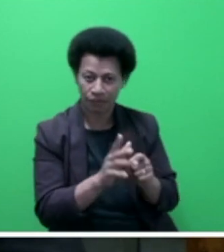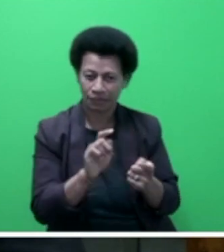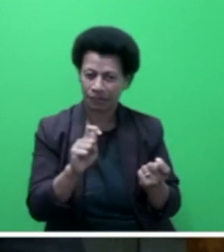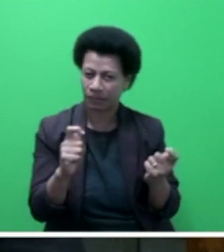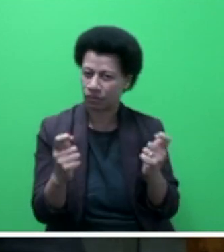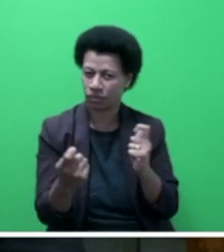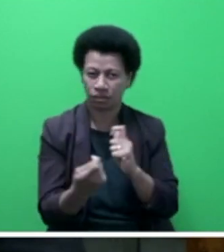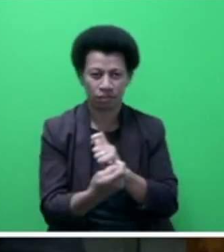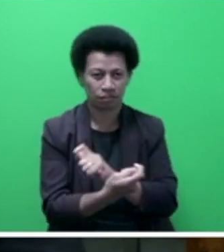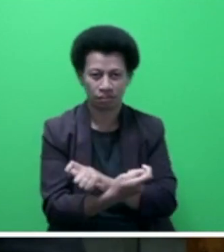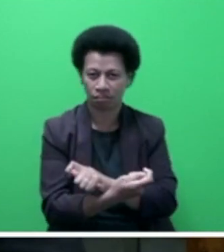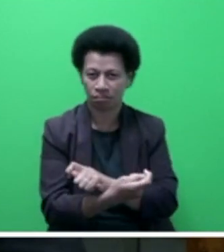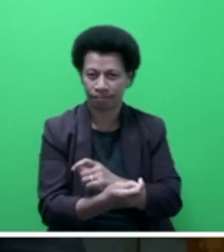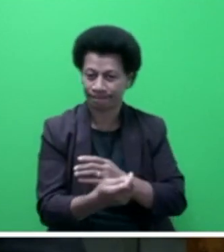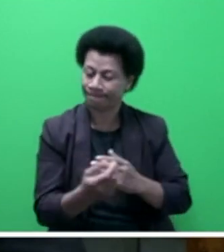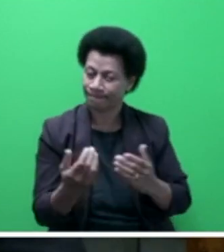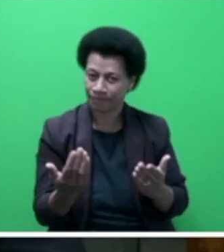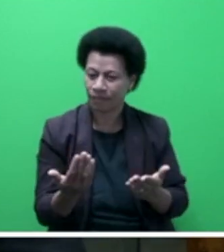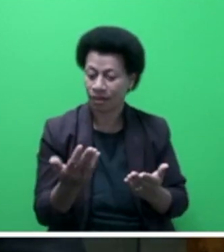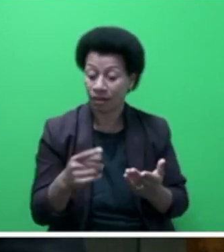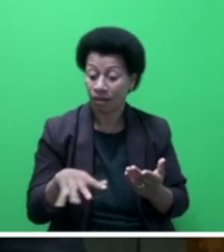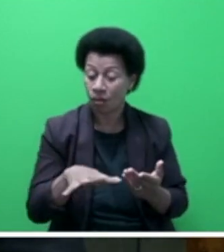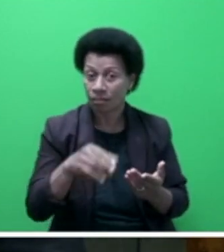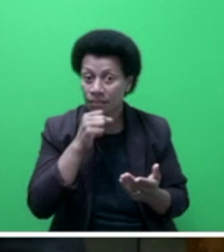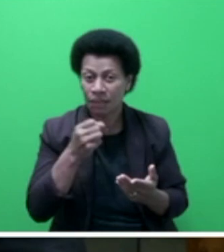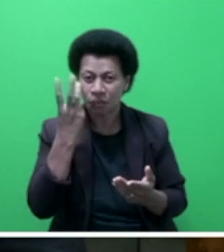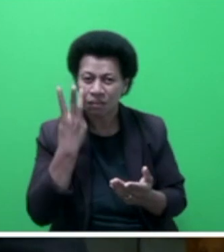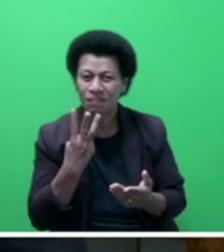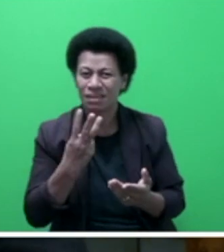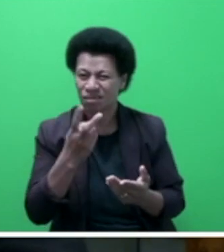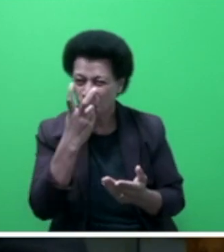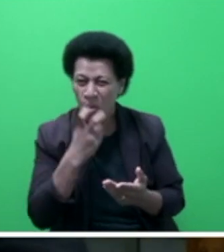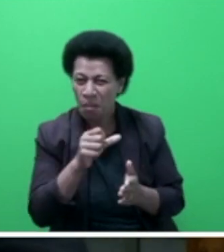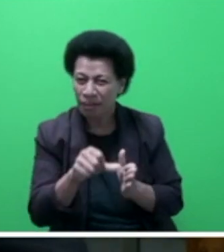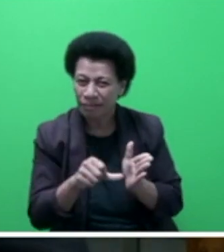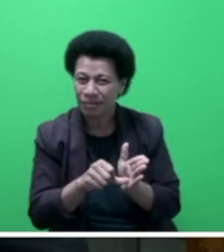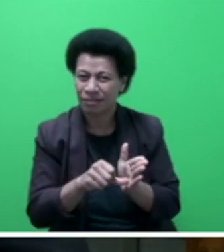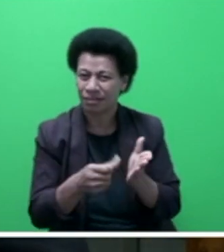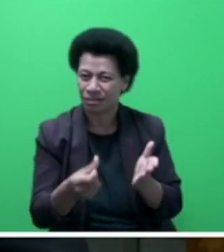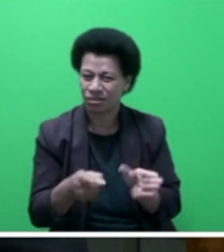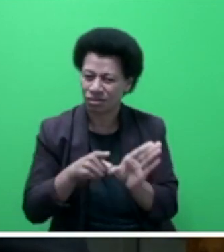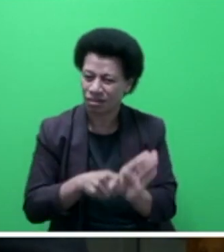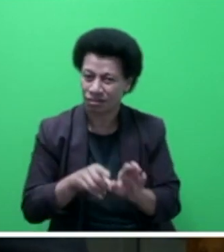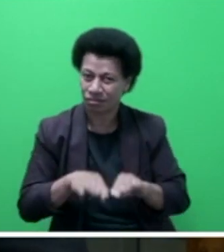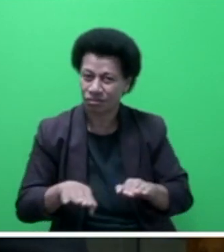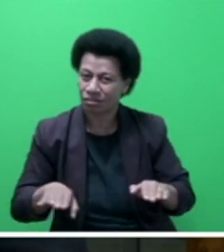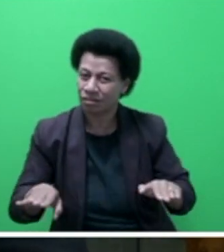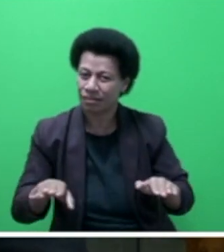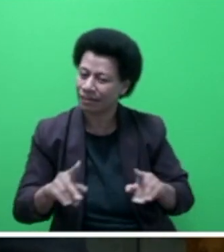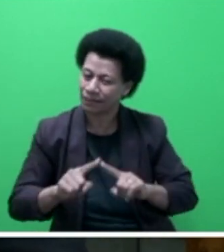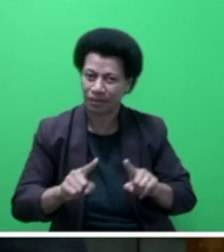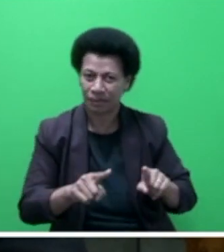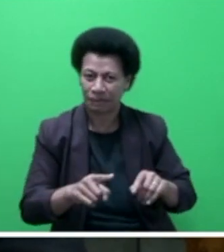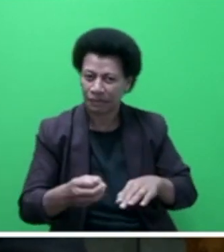men and women, boys and girls, and marginalized groups such as the elderly, persons living with disabilities, and children differently, as